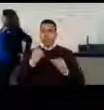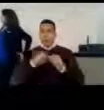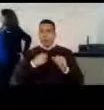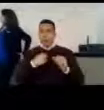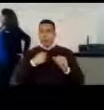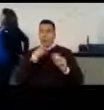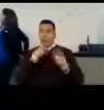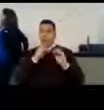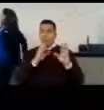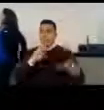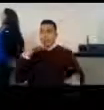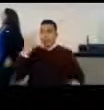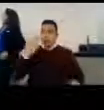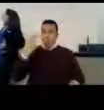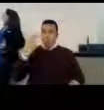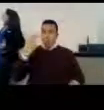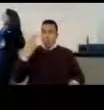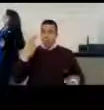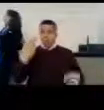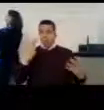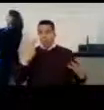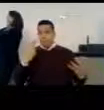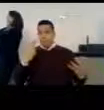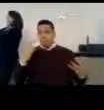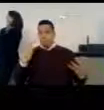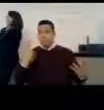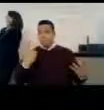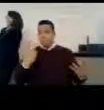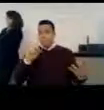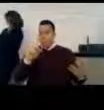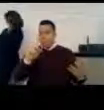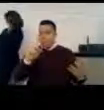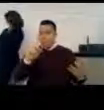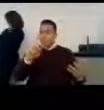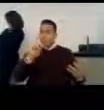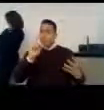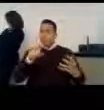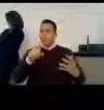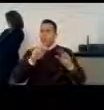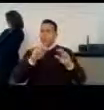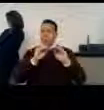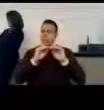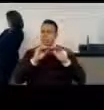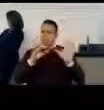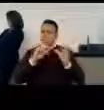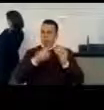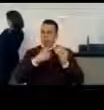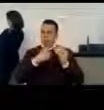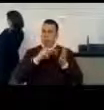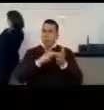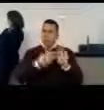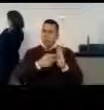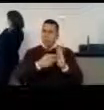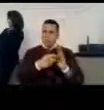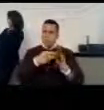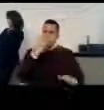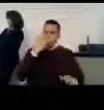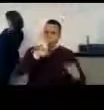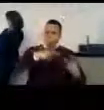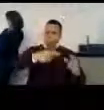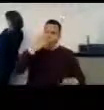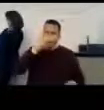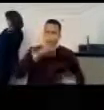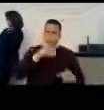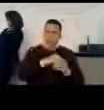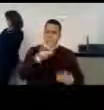said Harlem versus, right, the Upper East Side. However, we have to be really intentional about what that means, because then it also goes into the